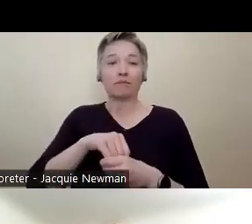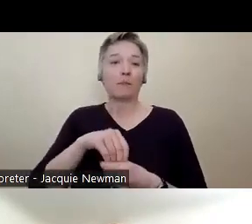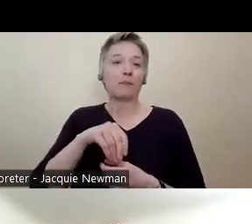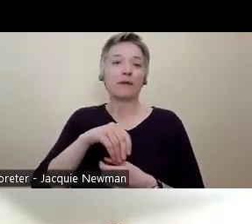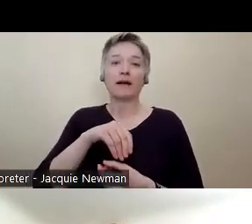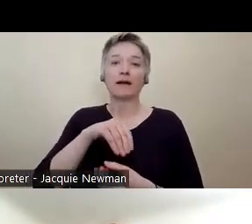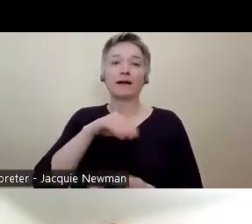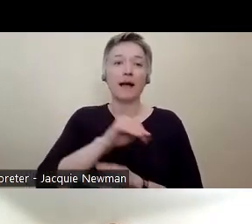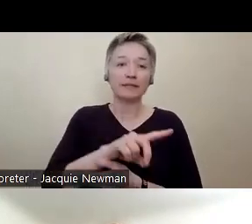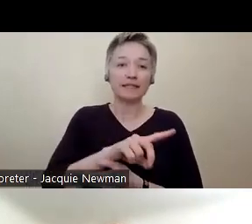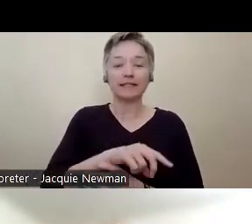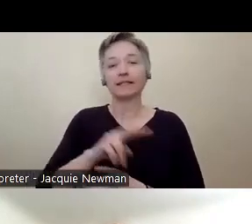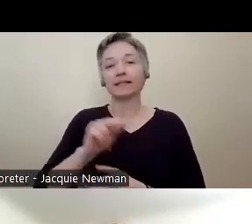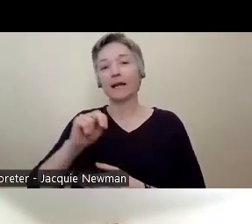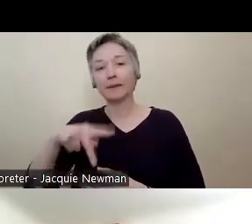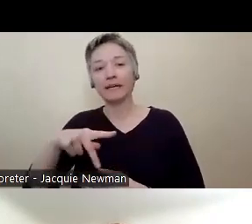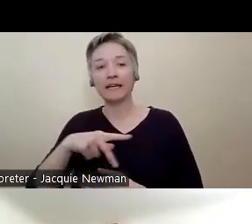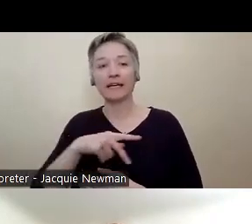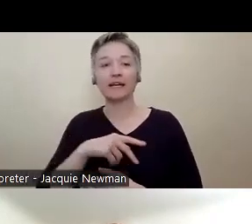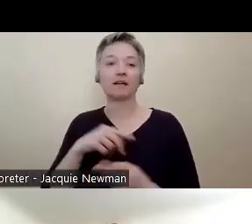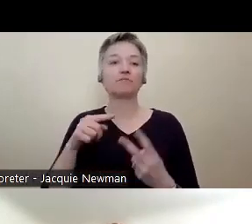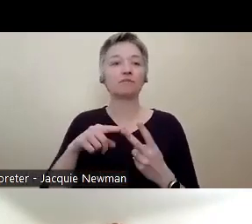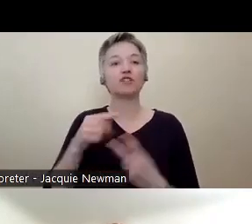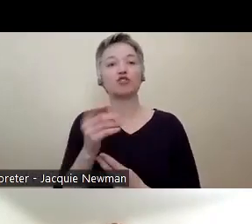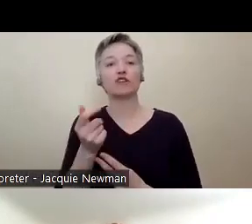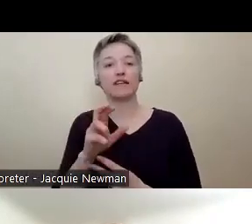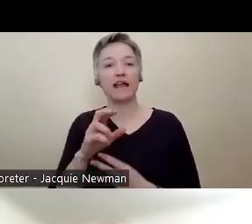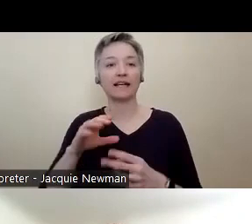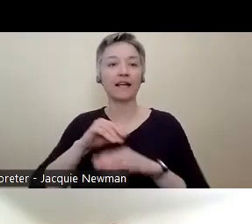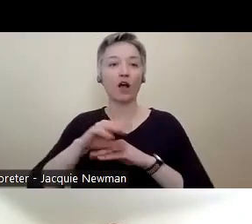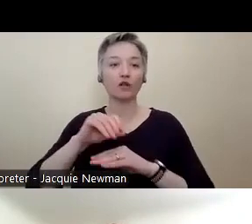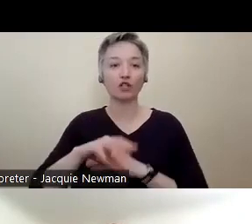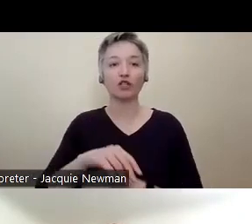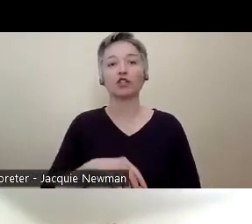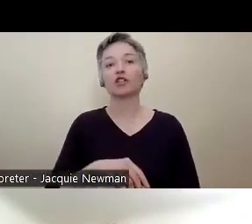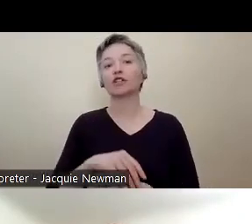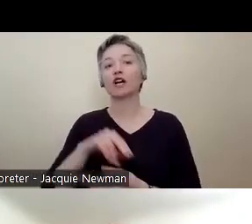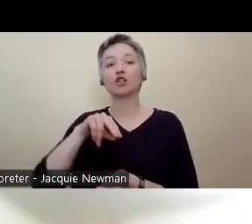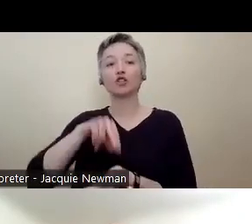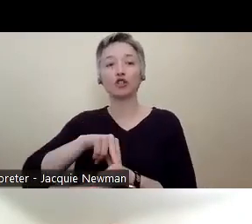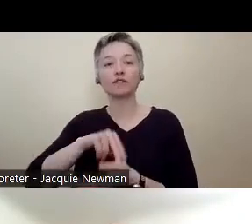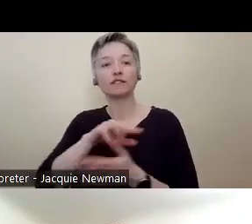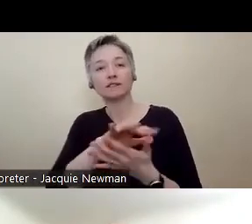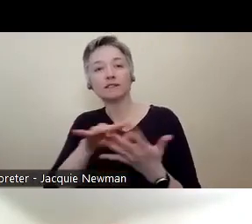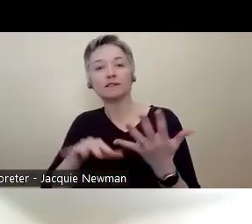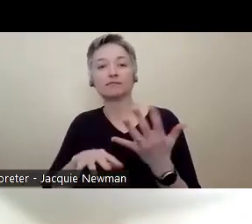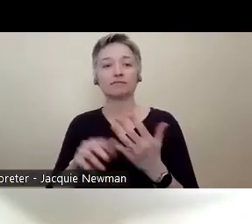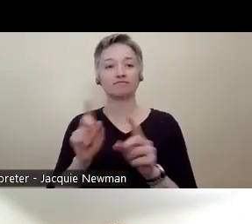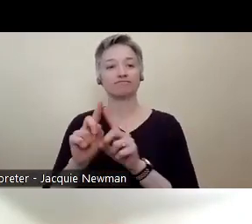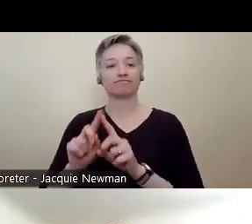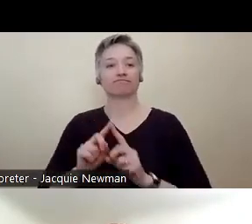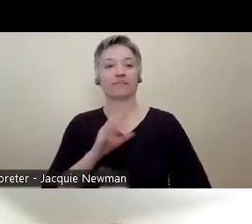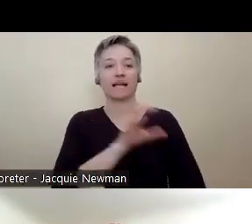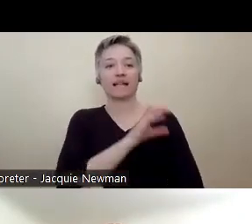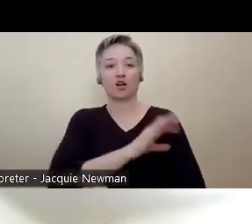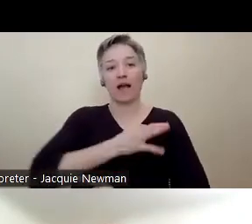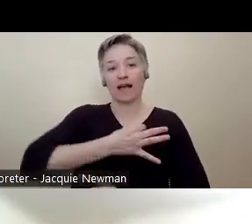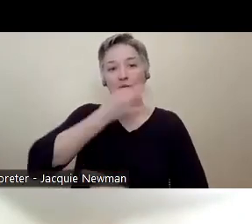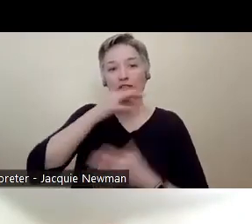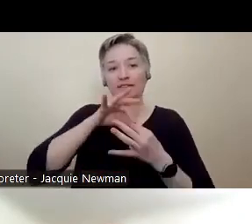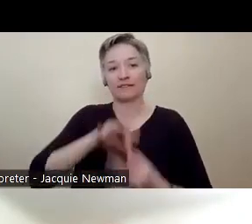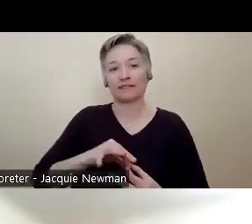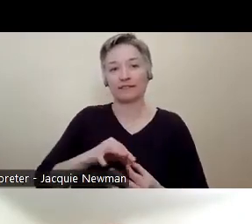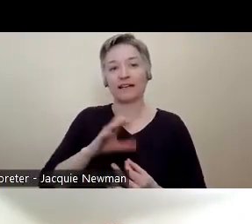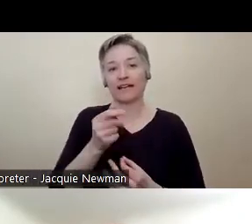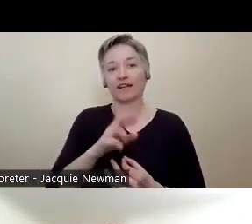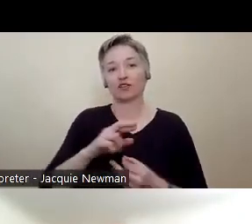nurse practitioners and a genetic counselor and a nurse who are we have clinical expertise in cancer genetics